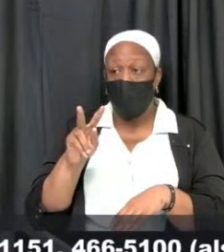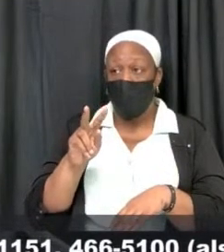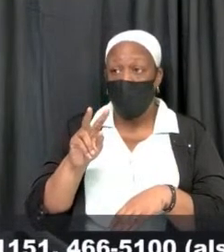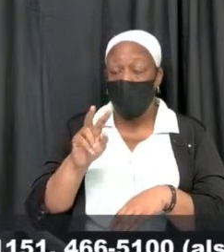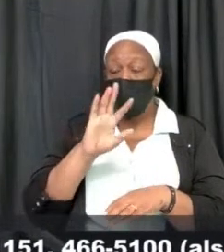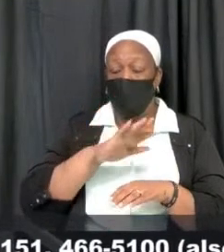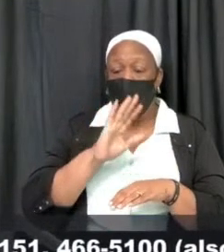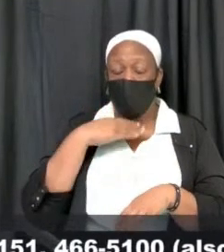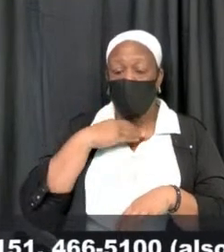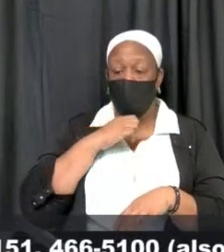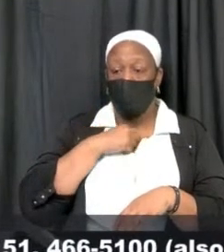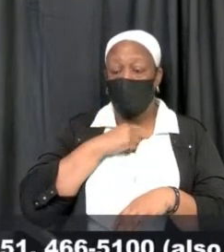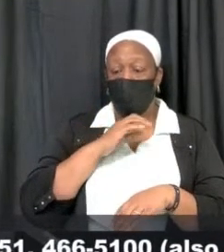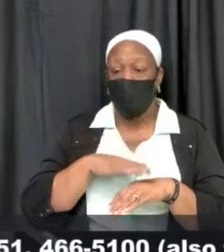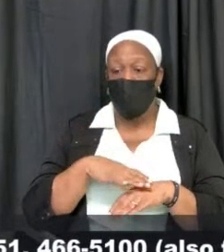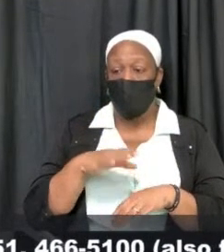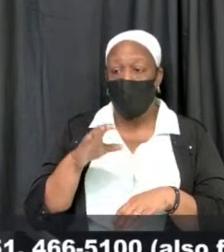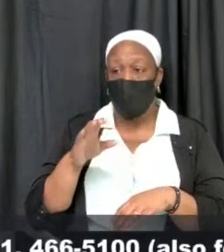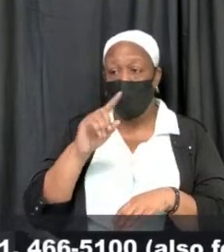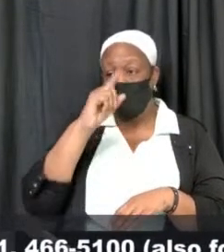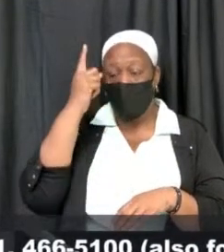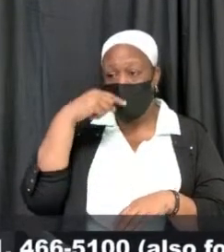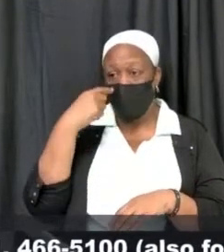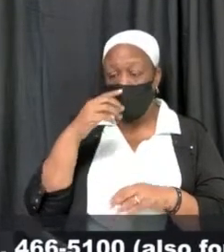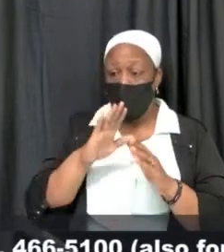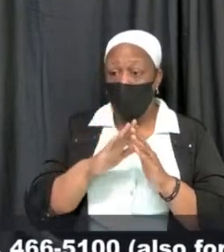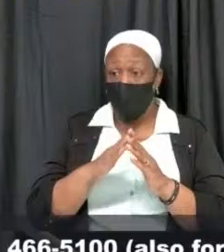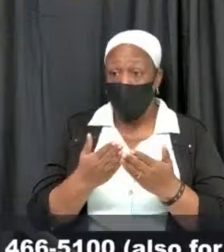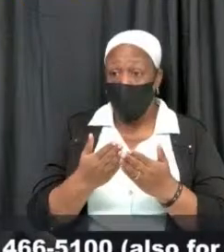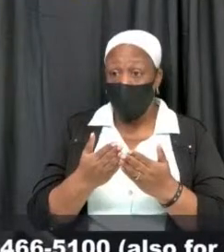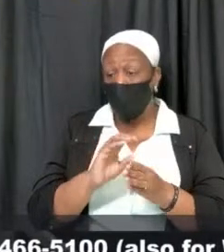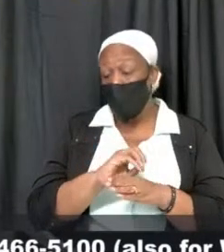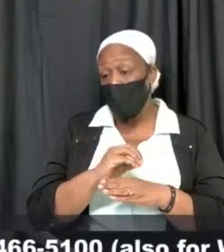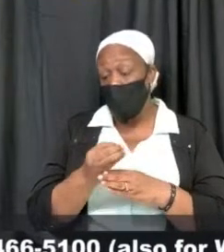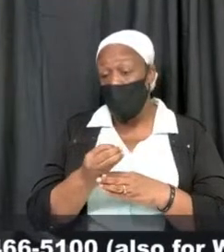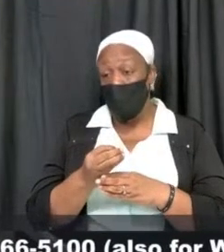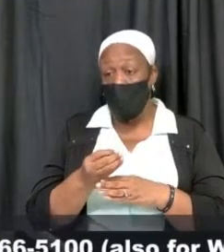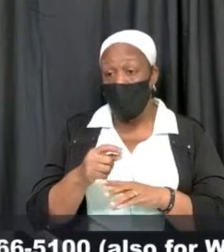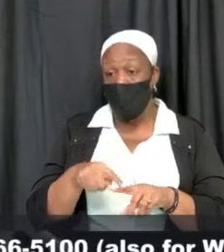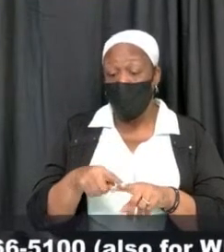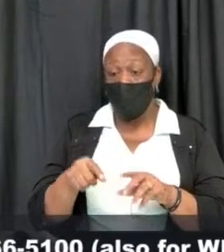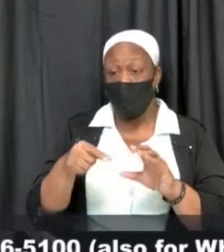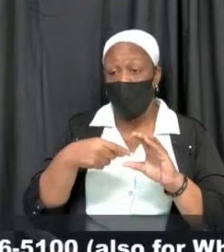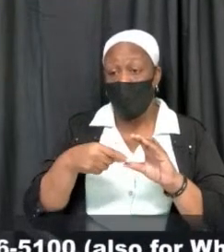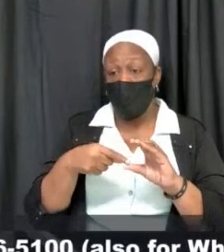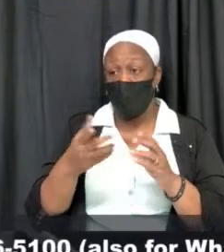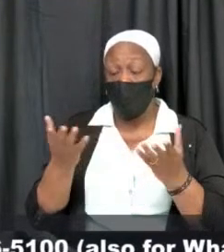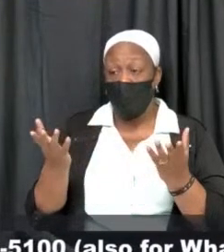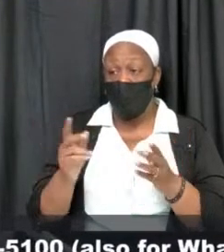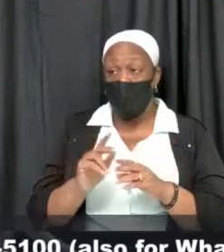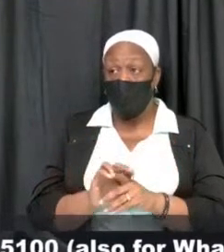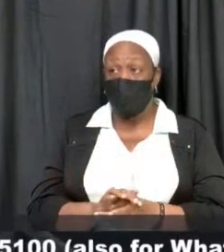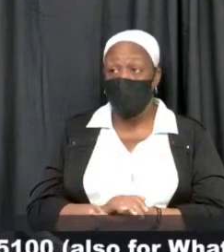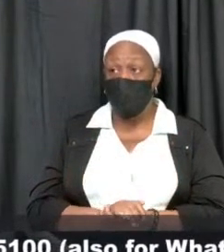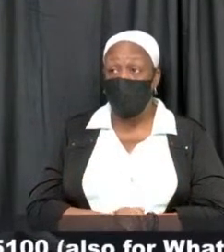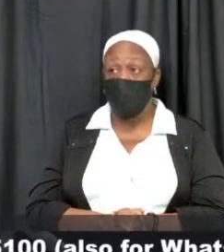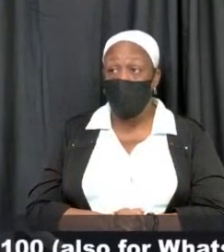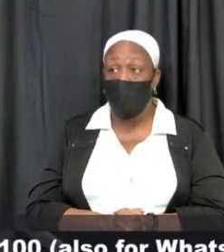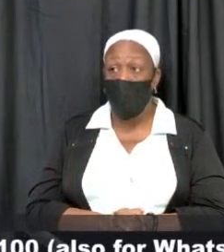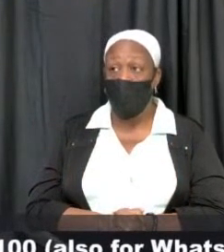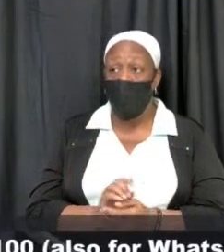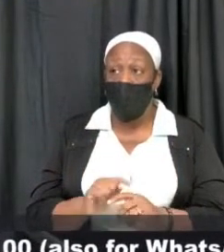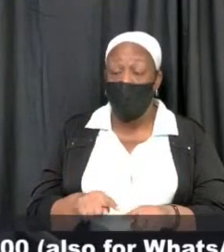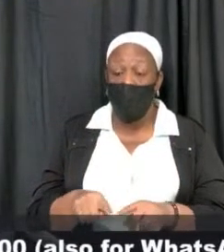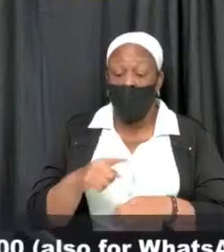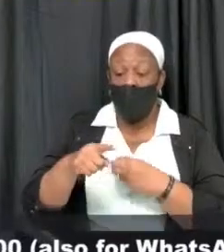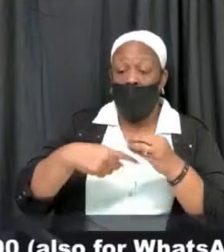2020-2021 pandemic as a violation of Articles 5,